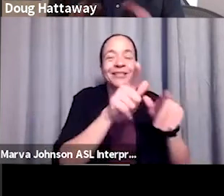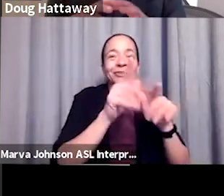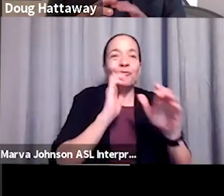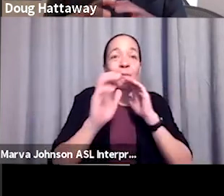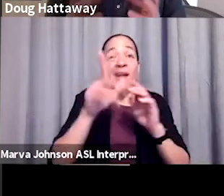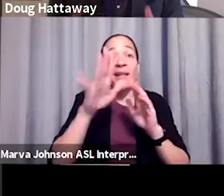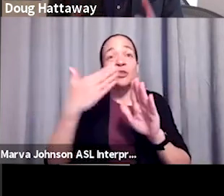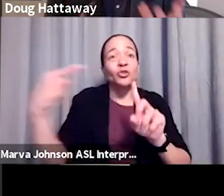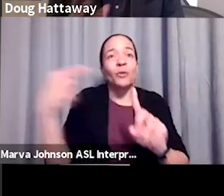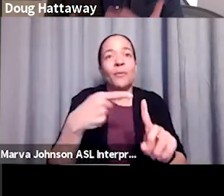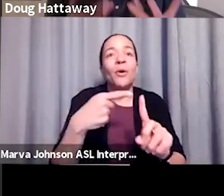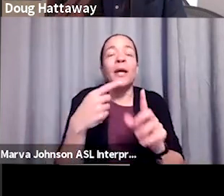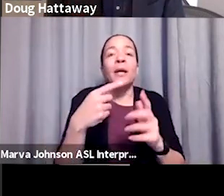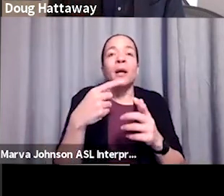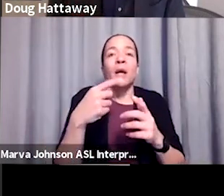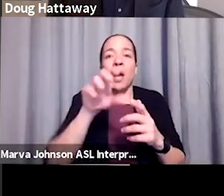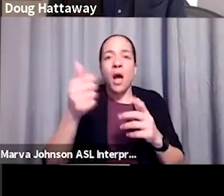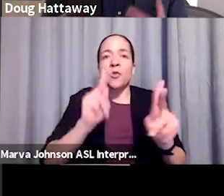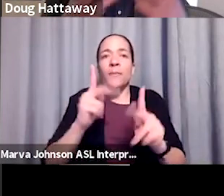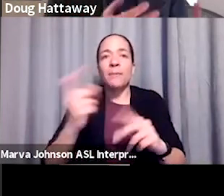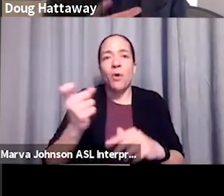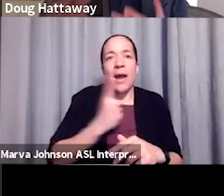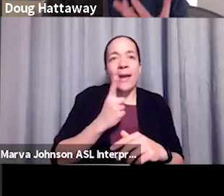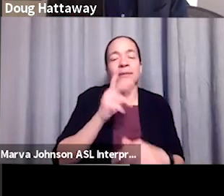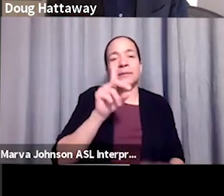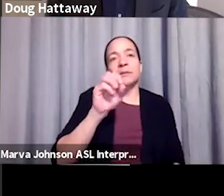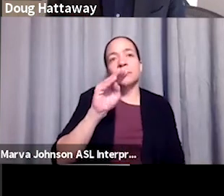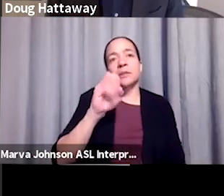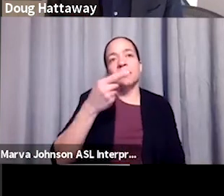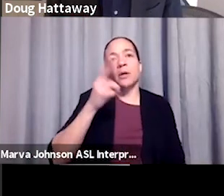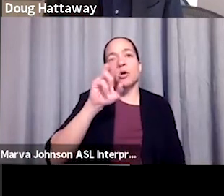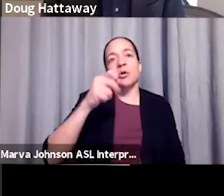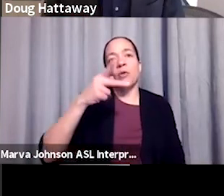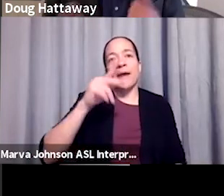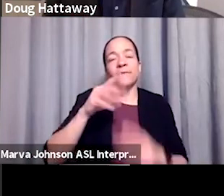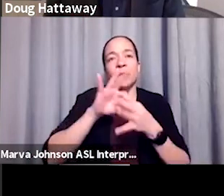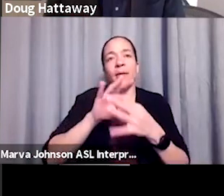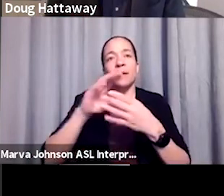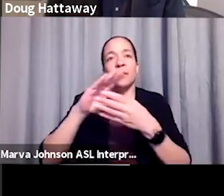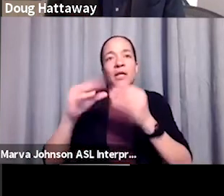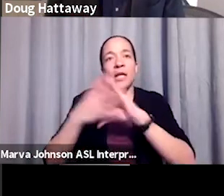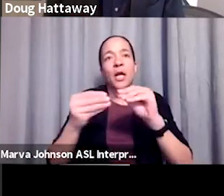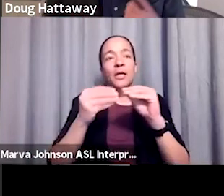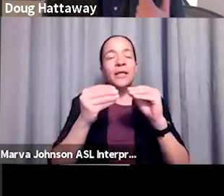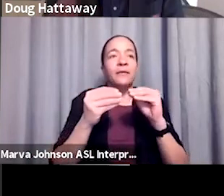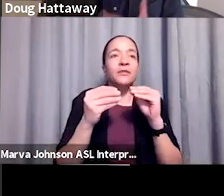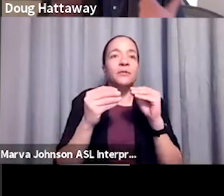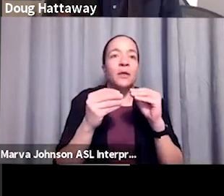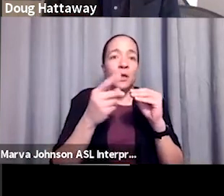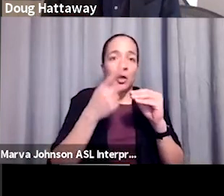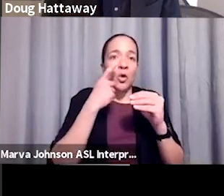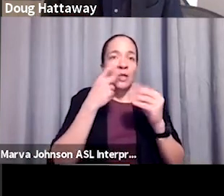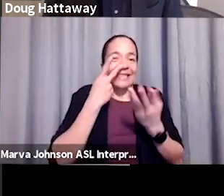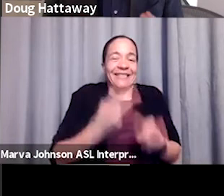asked questions about the demographics behind the narratives and behind these segments. You'll see in the handbook,